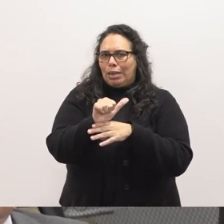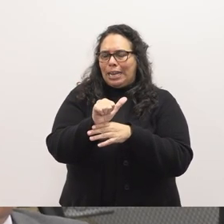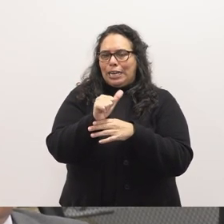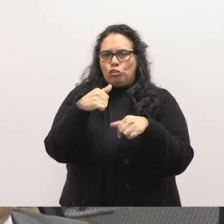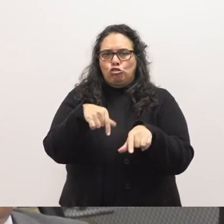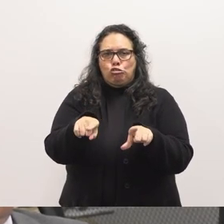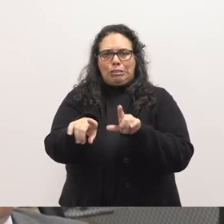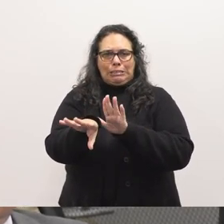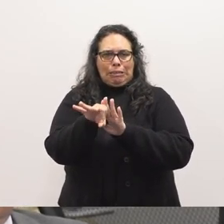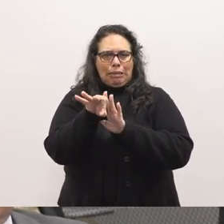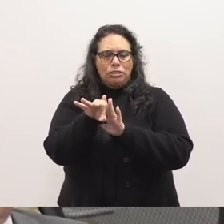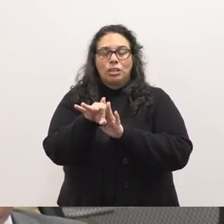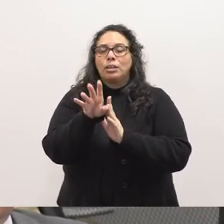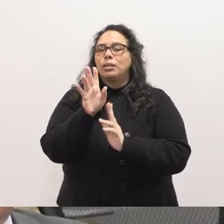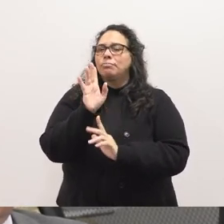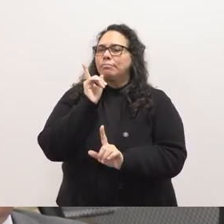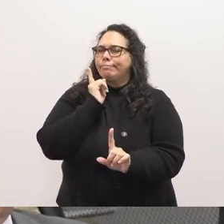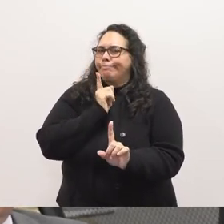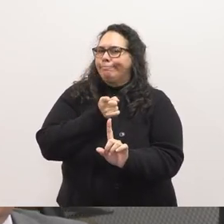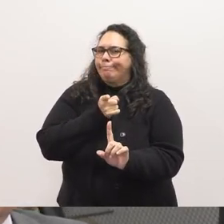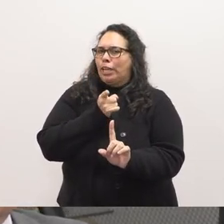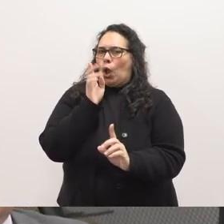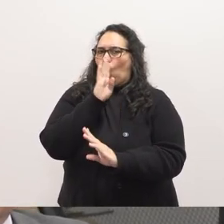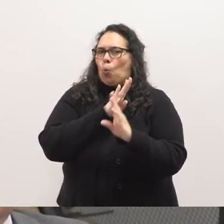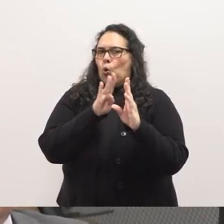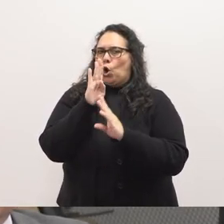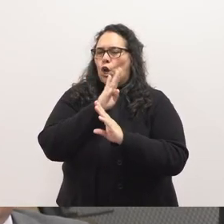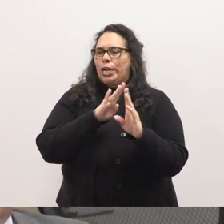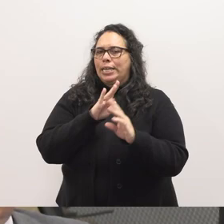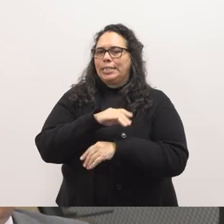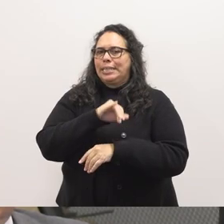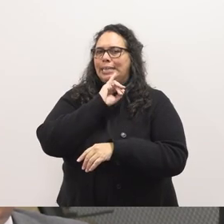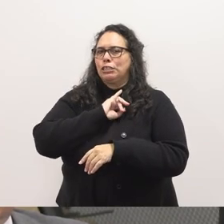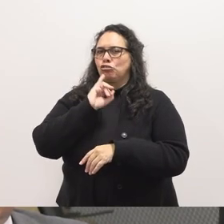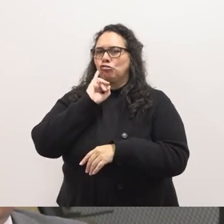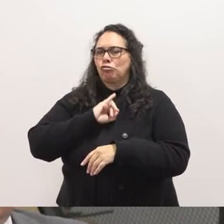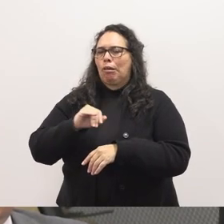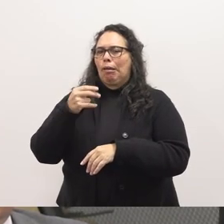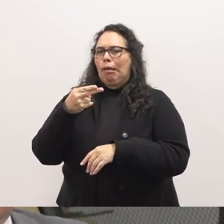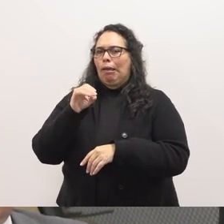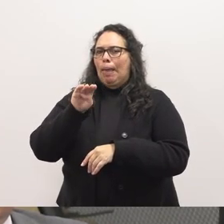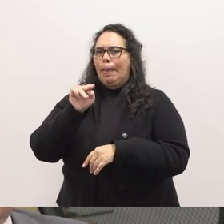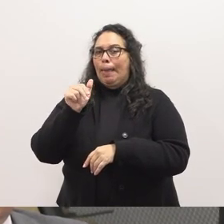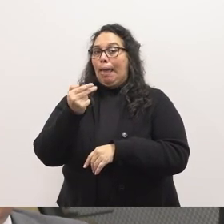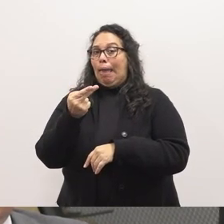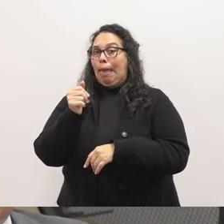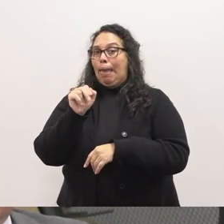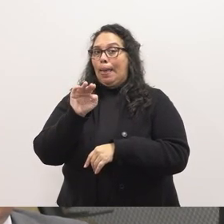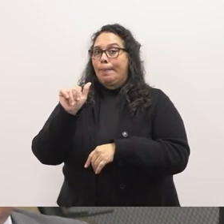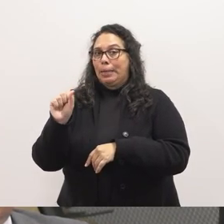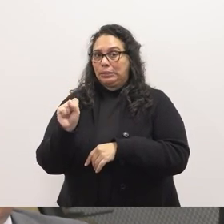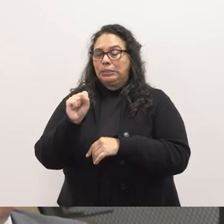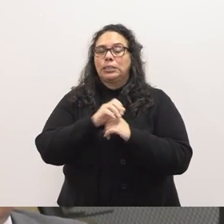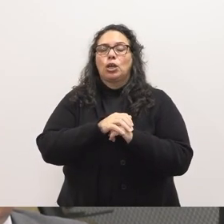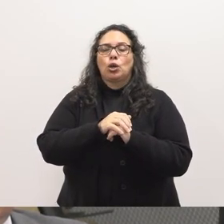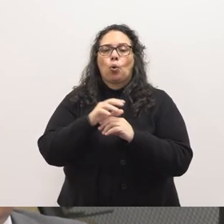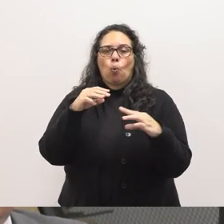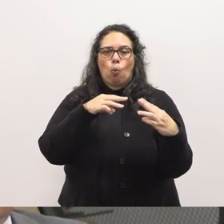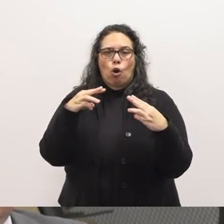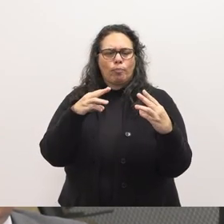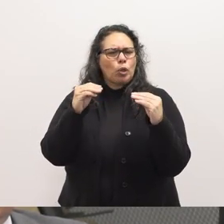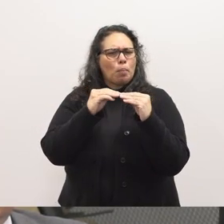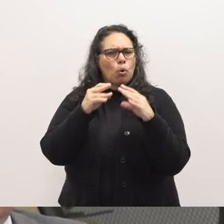become particularly worrisome in the light of the Israel-Hamas war. It is more important than ever that our students'